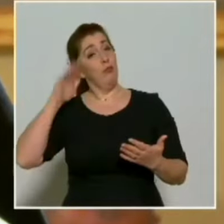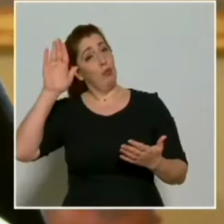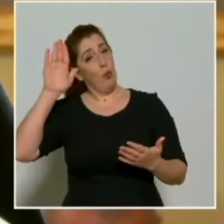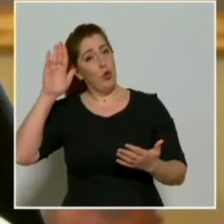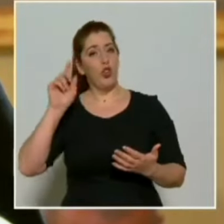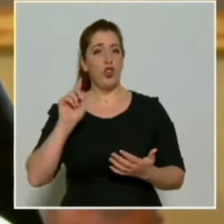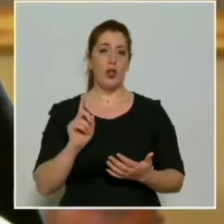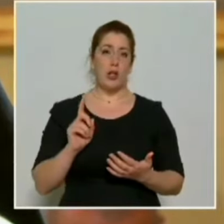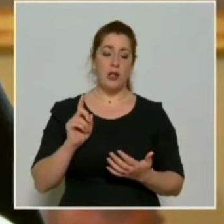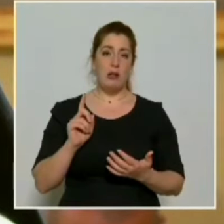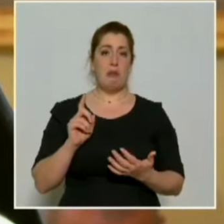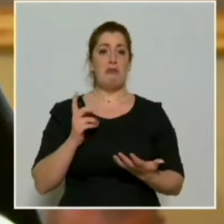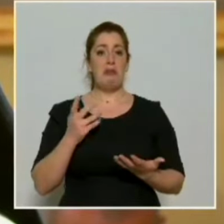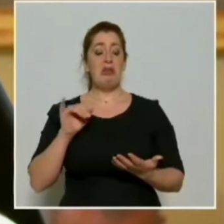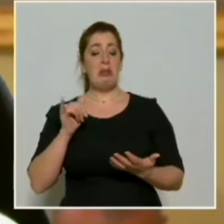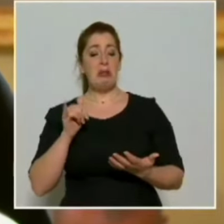il-mexxejja